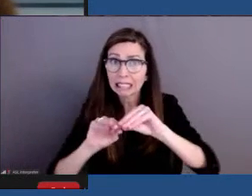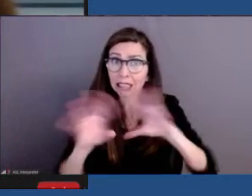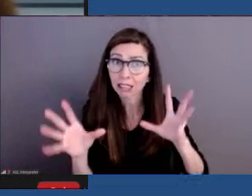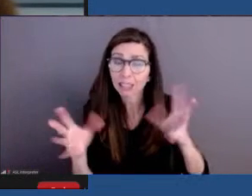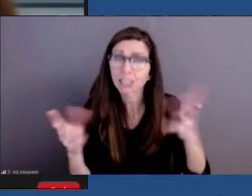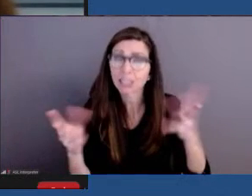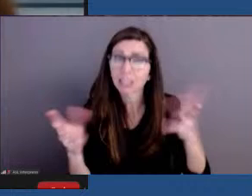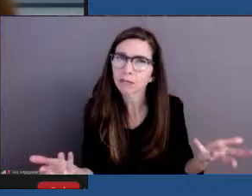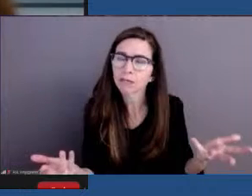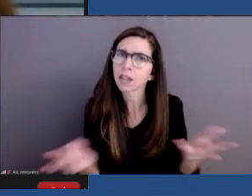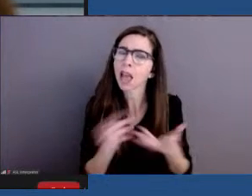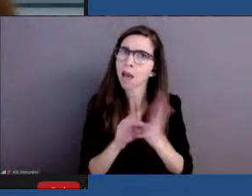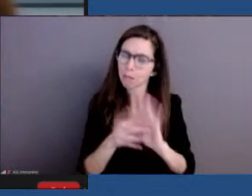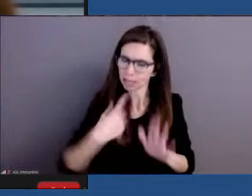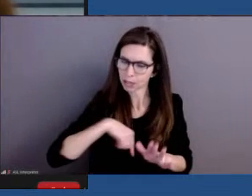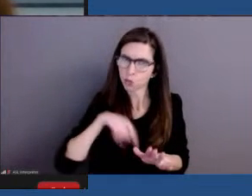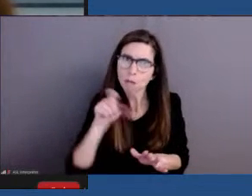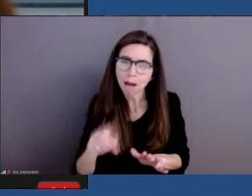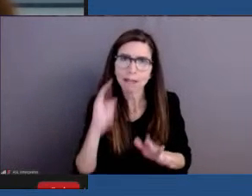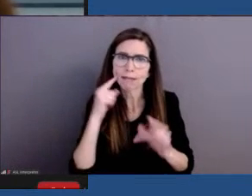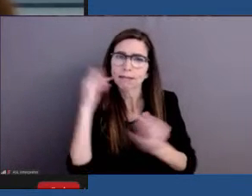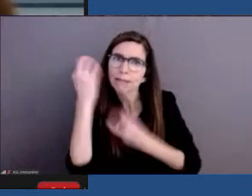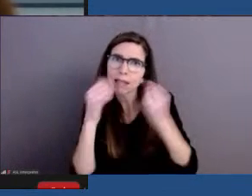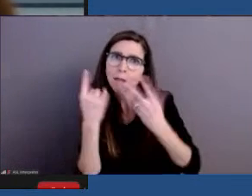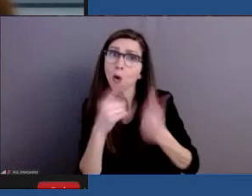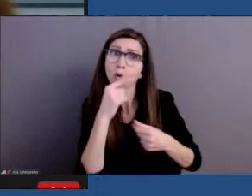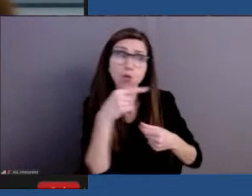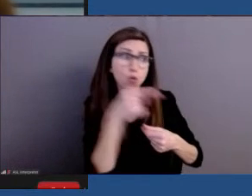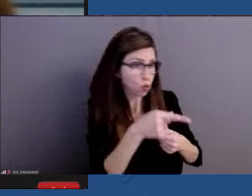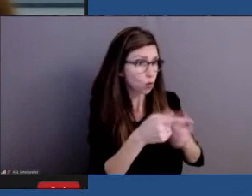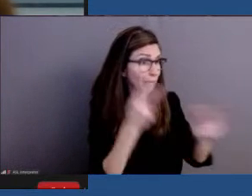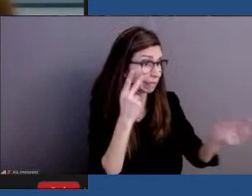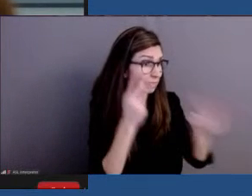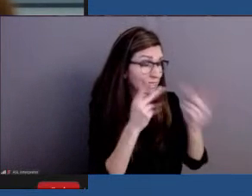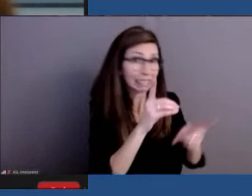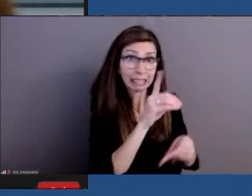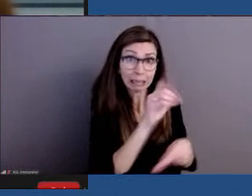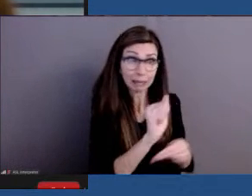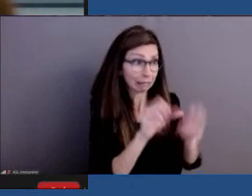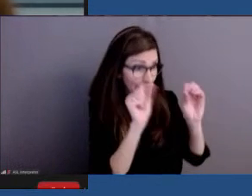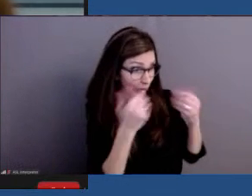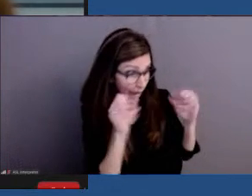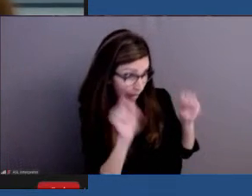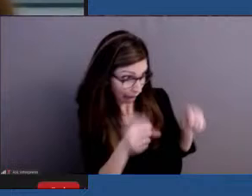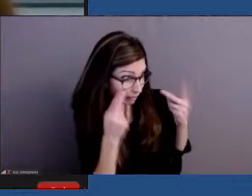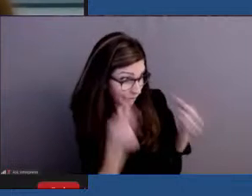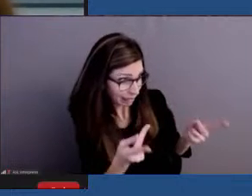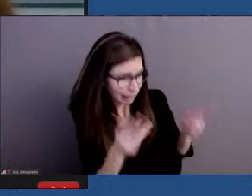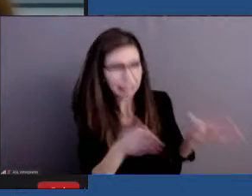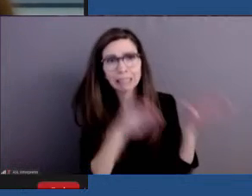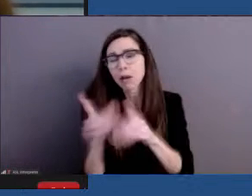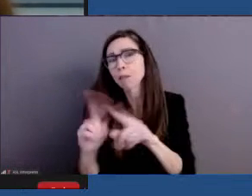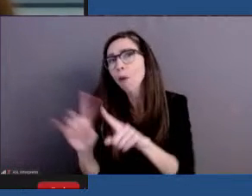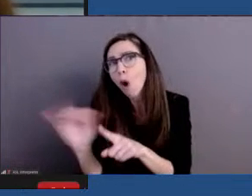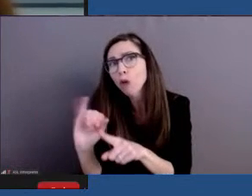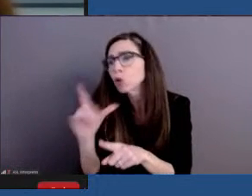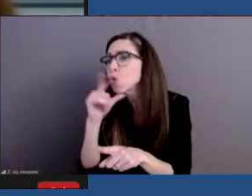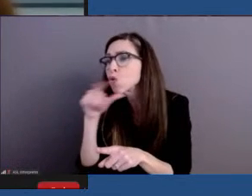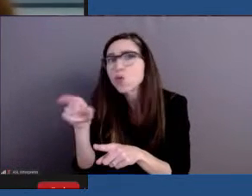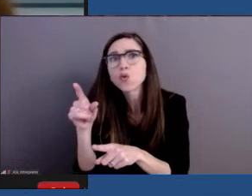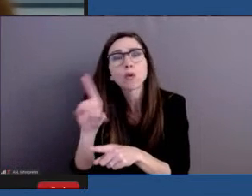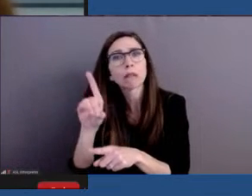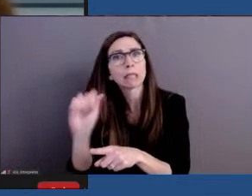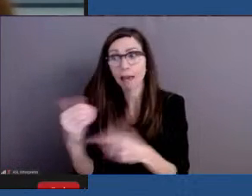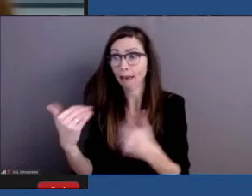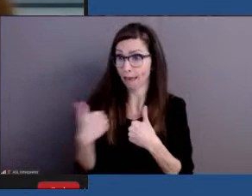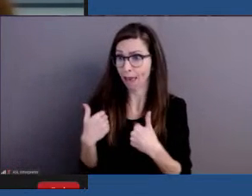with visible and invisible disabilities to inform our work and celebrate their valuable contributions. I would